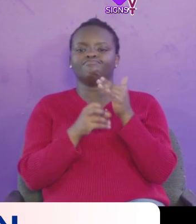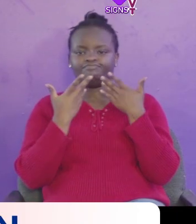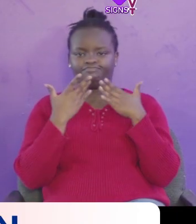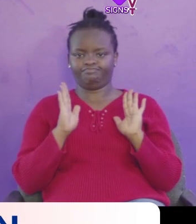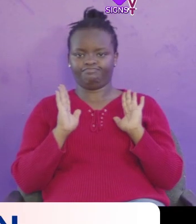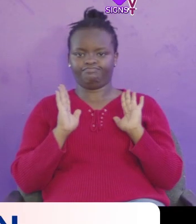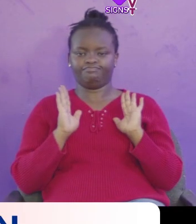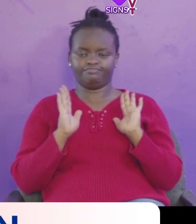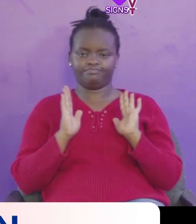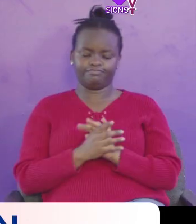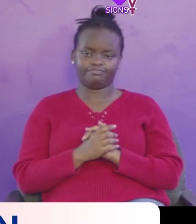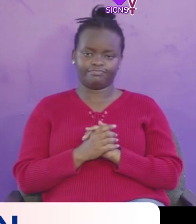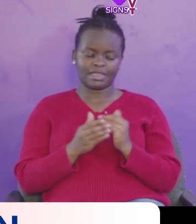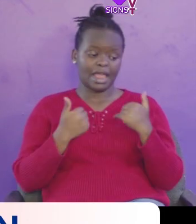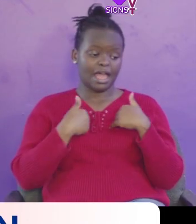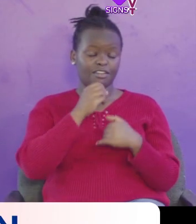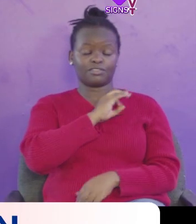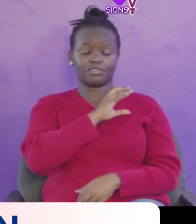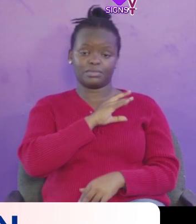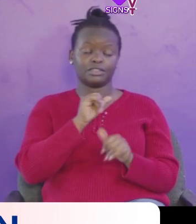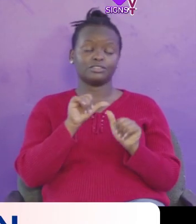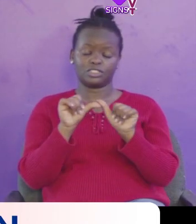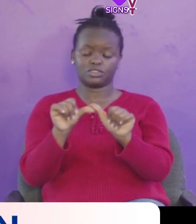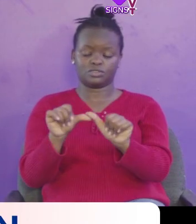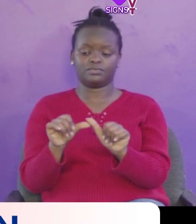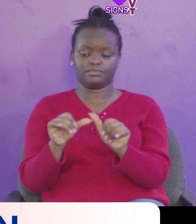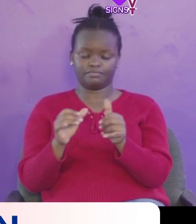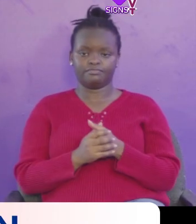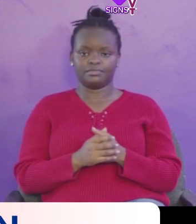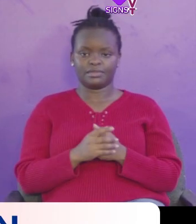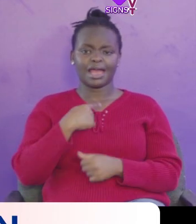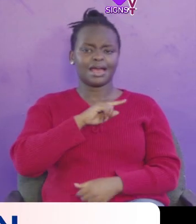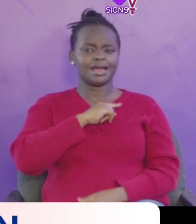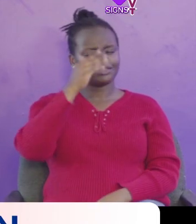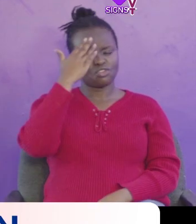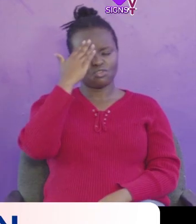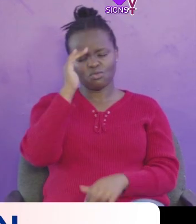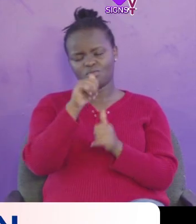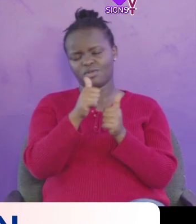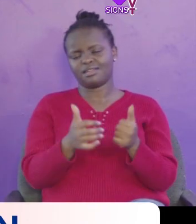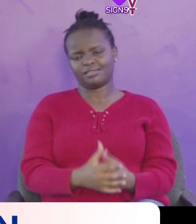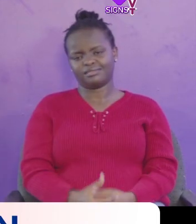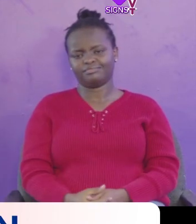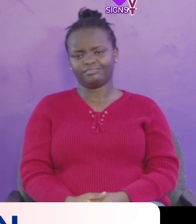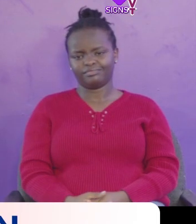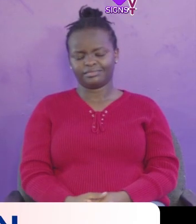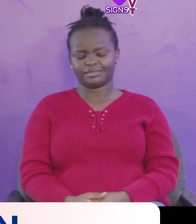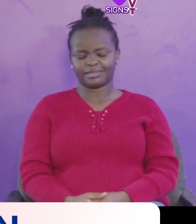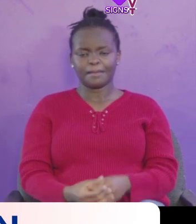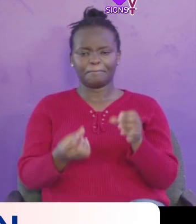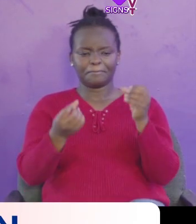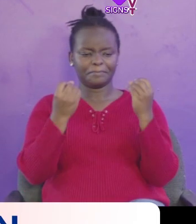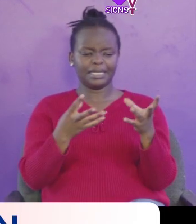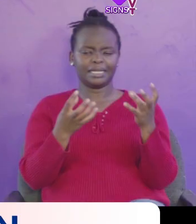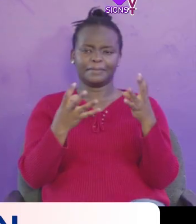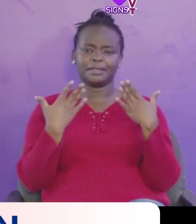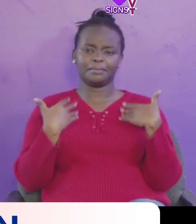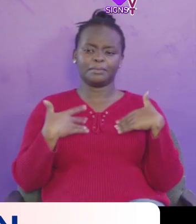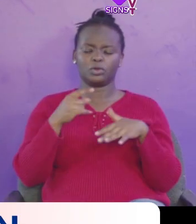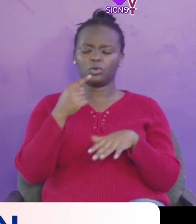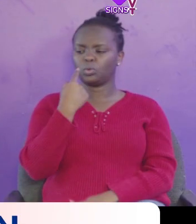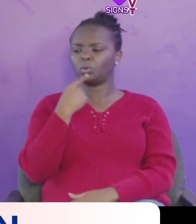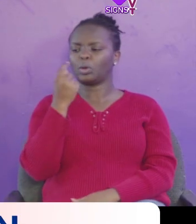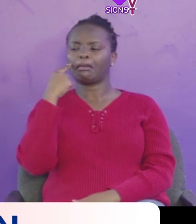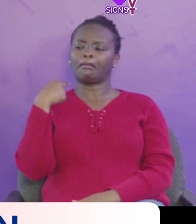Because we know. You have a complaint. Oh, go on. Because we know a number of people who are rich, who are bragging to